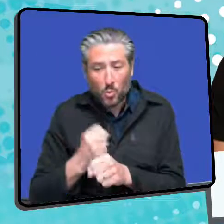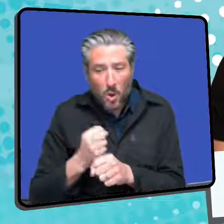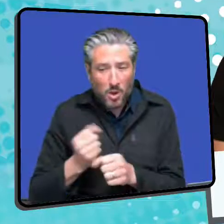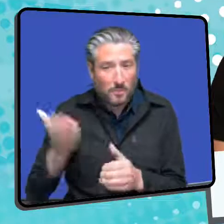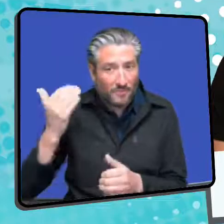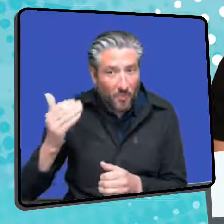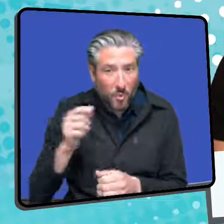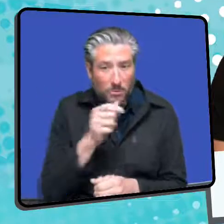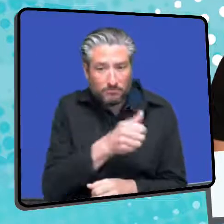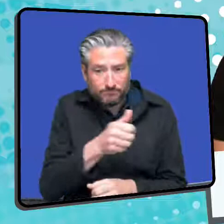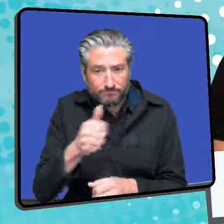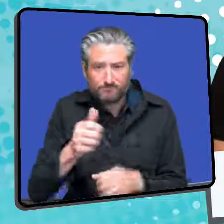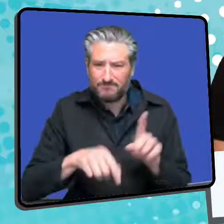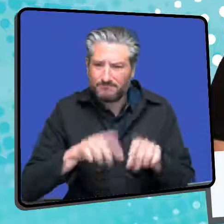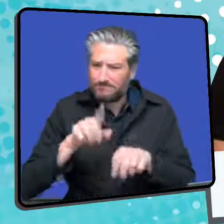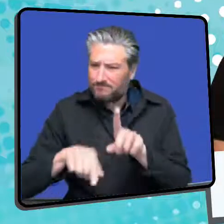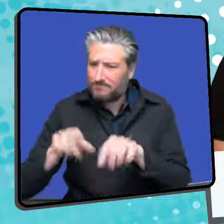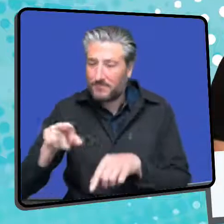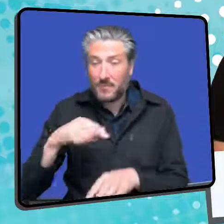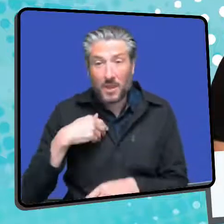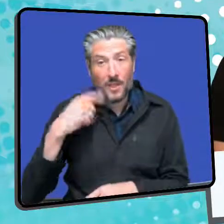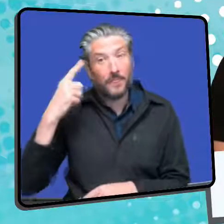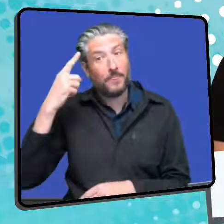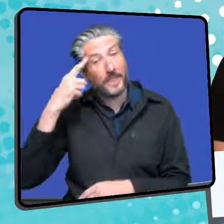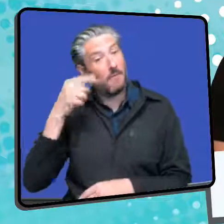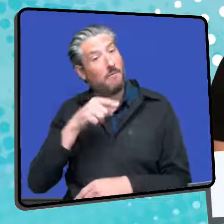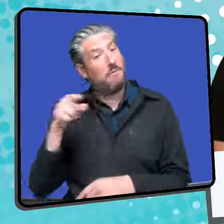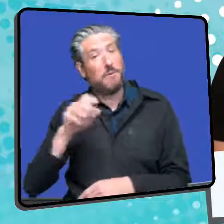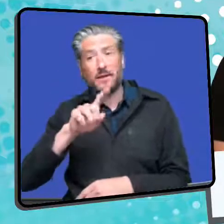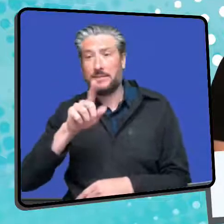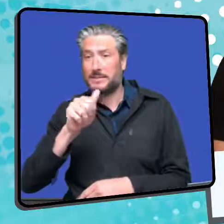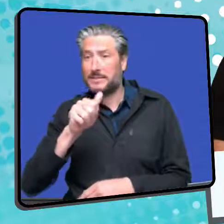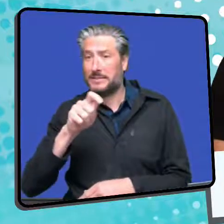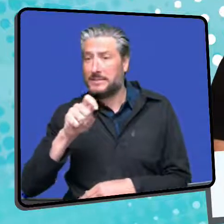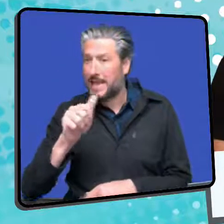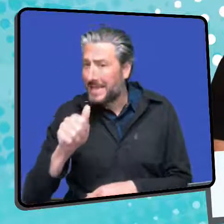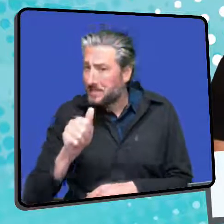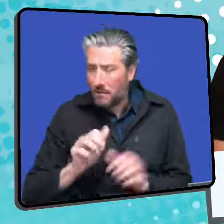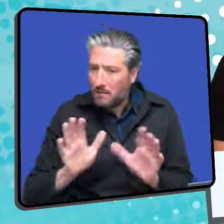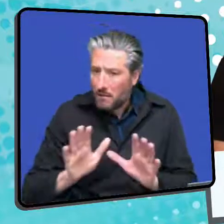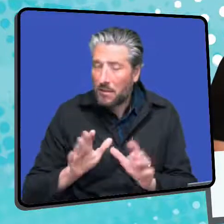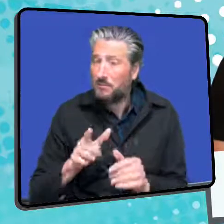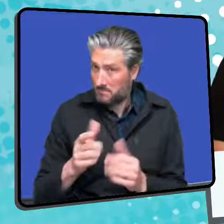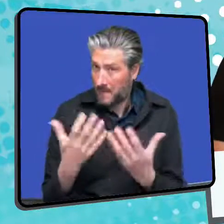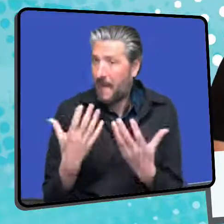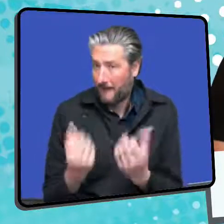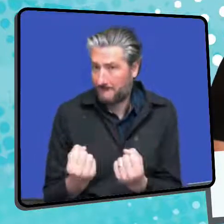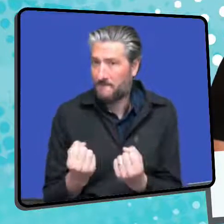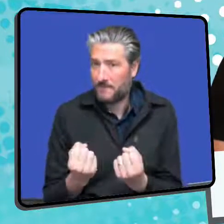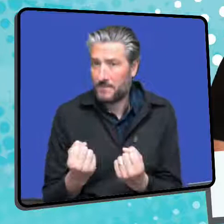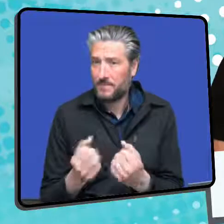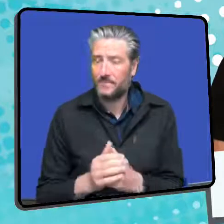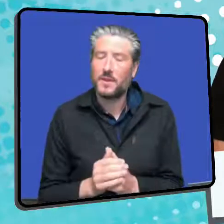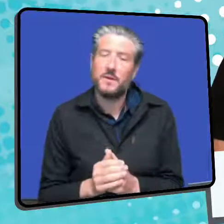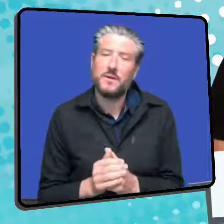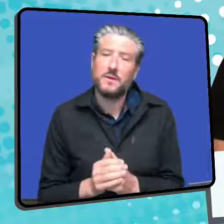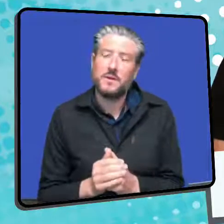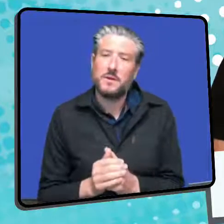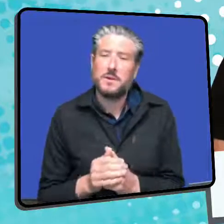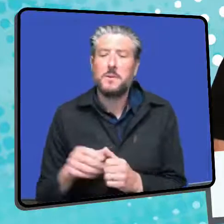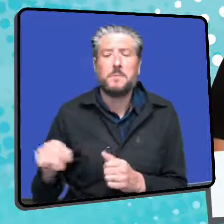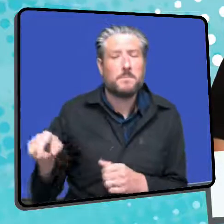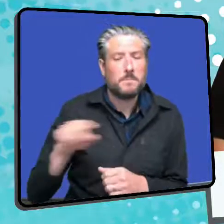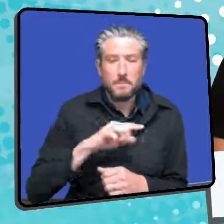don't think of those roles as traditional data jobs. So the only prerequisite that they have to have is to have access